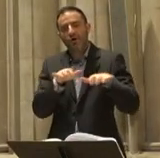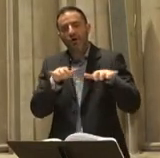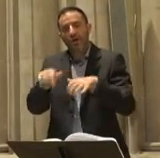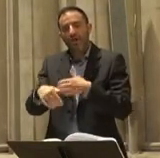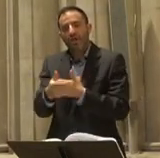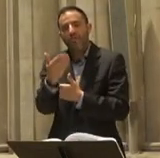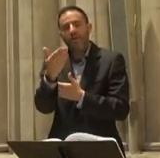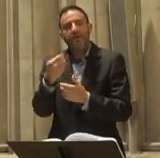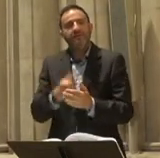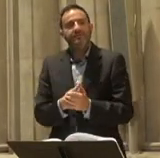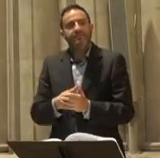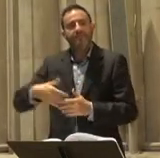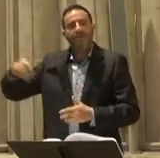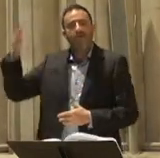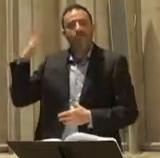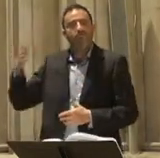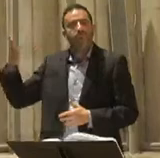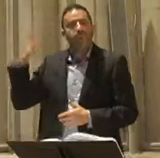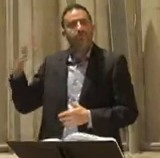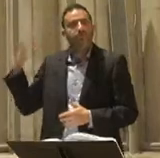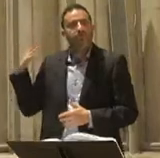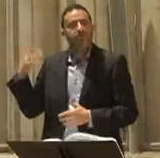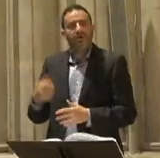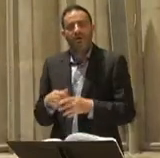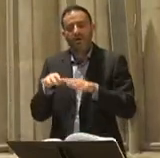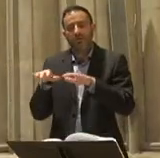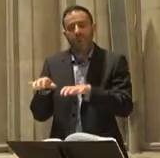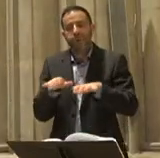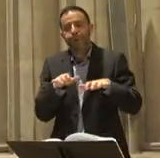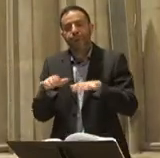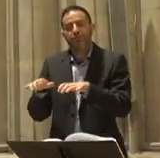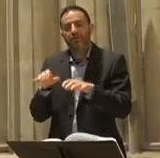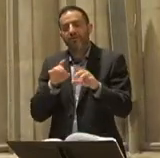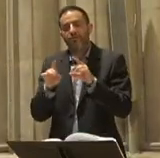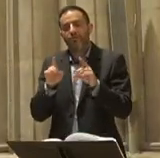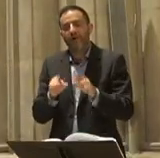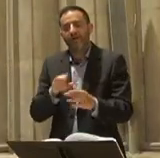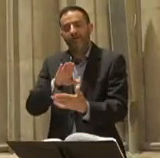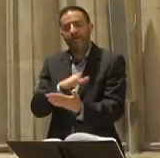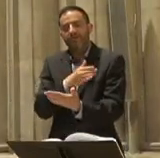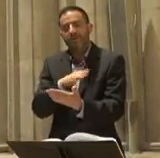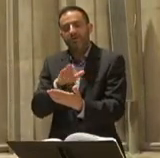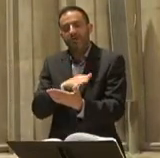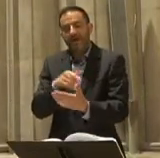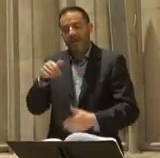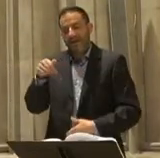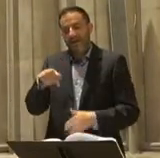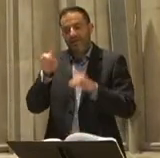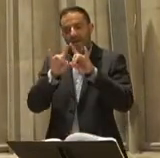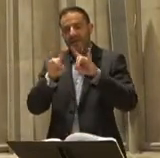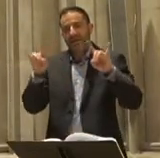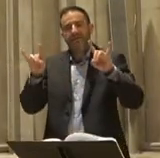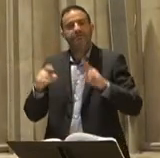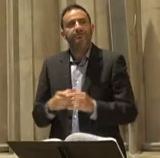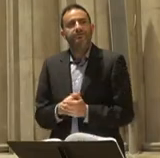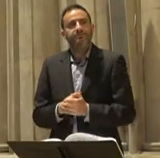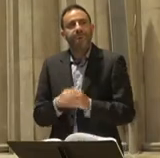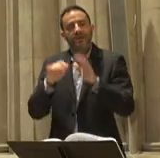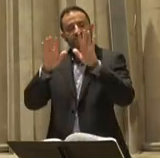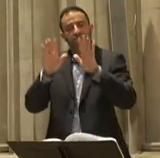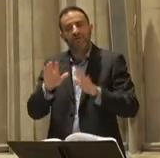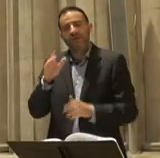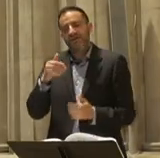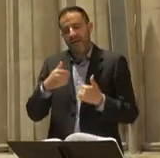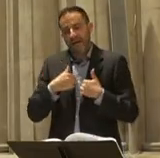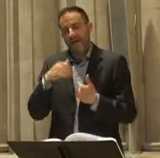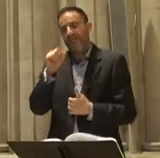who used to at one time was one of the organists and associate director of music here at the cathedral. So it's great to have Scott